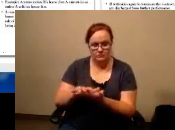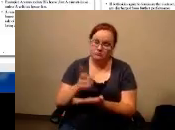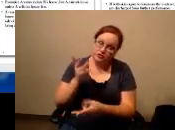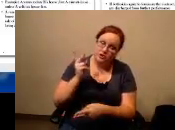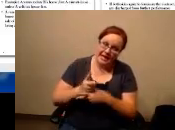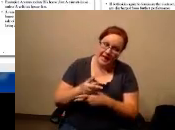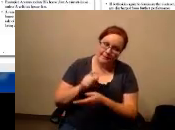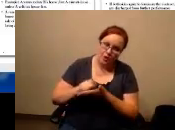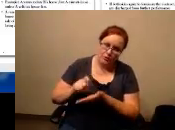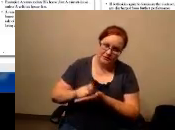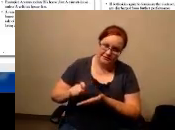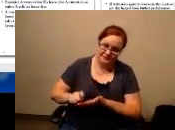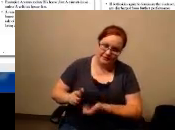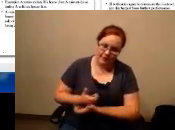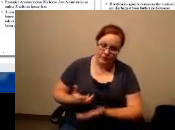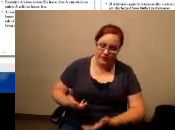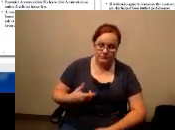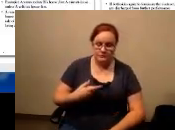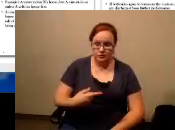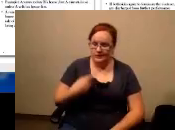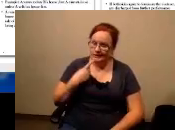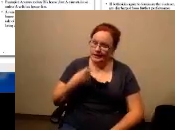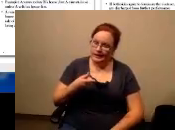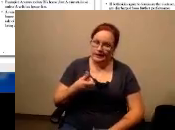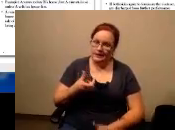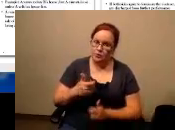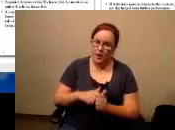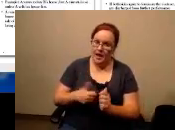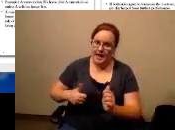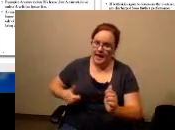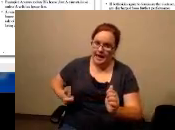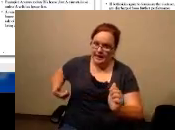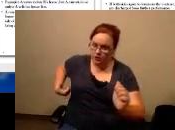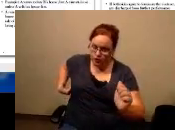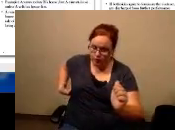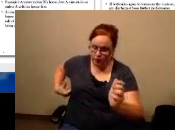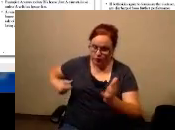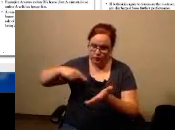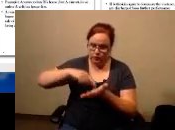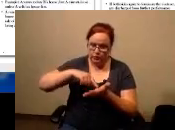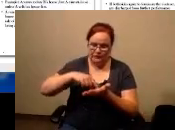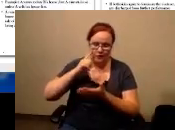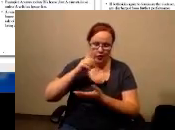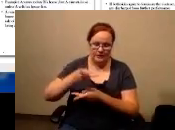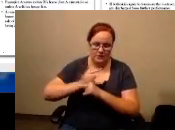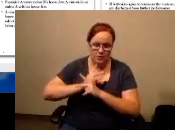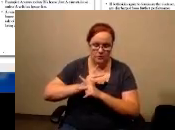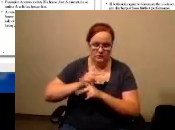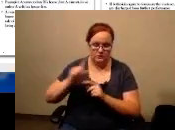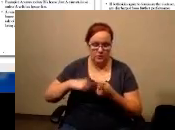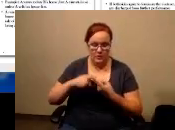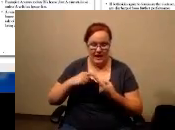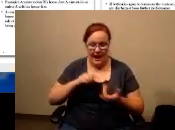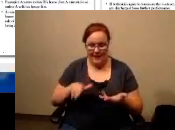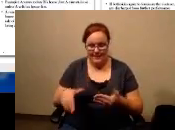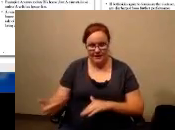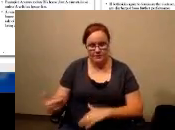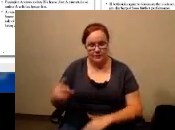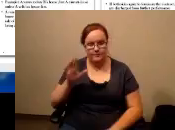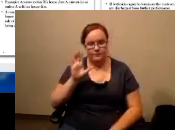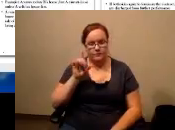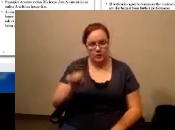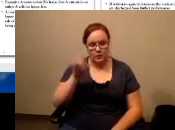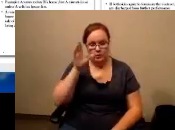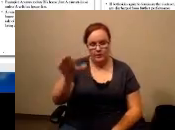it. And she said, he's way past due on each of these loans. After I'm gone, you will be the executors of my